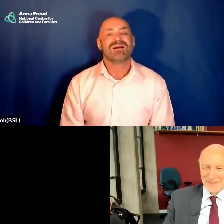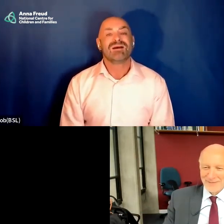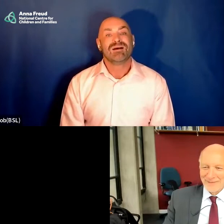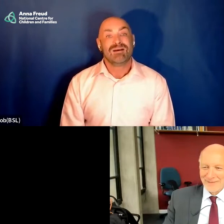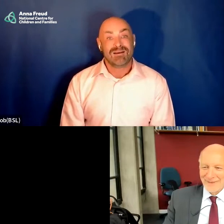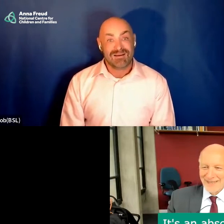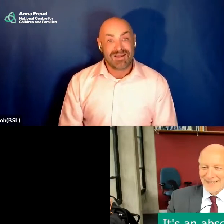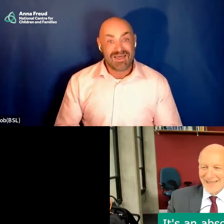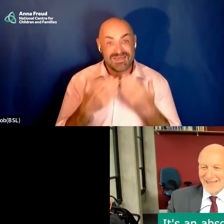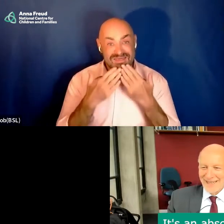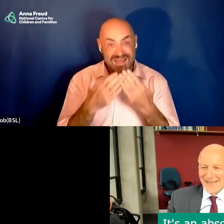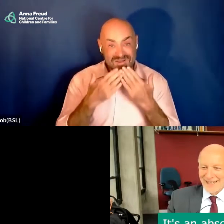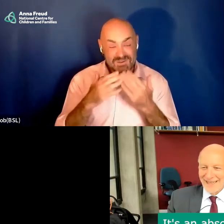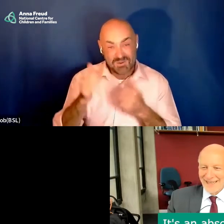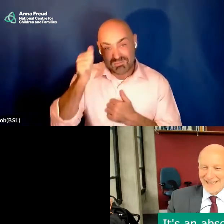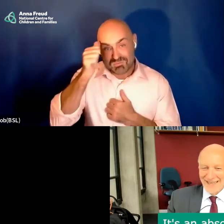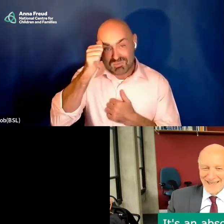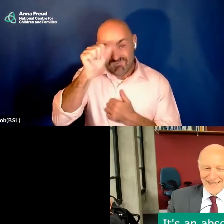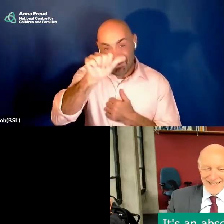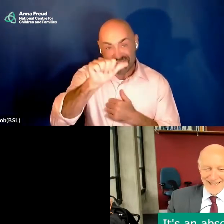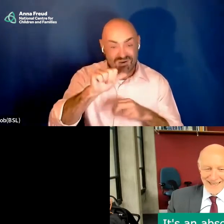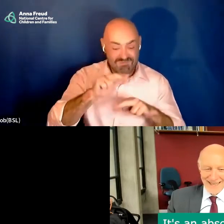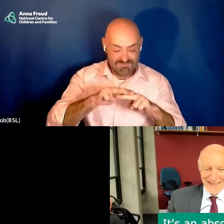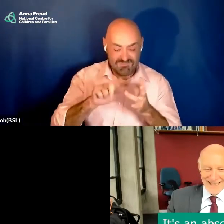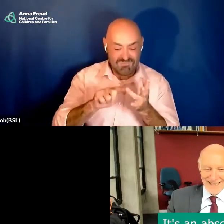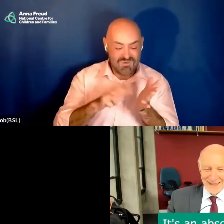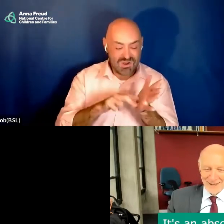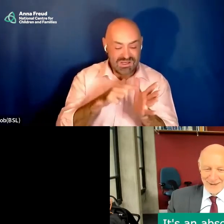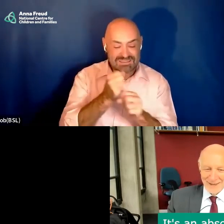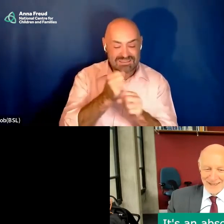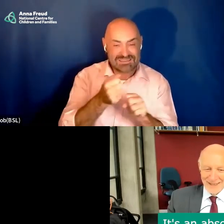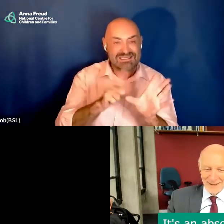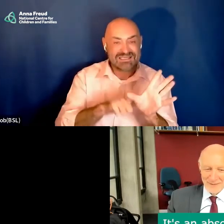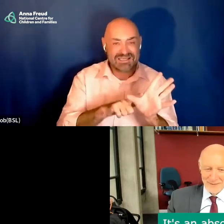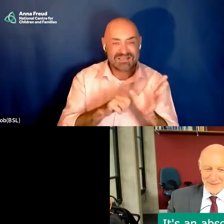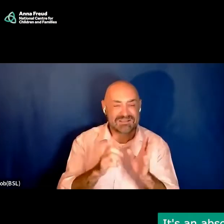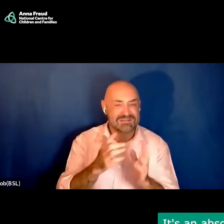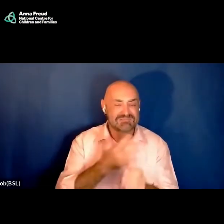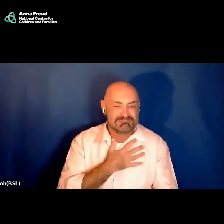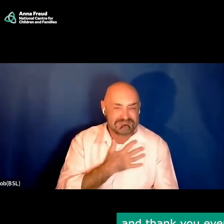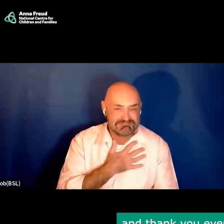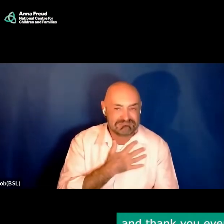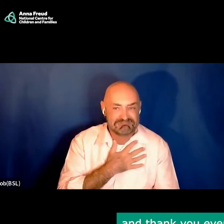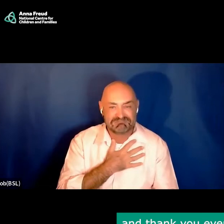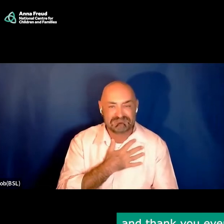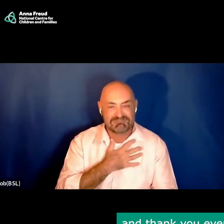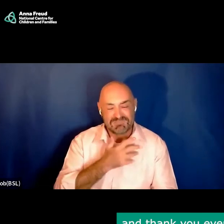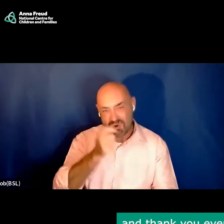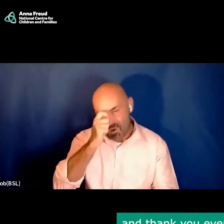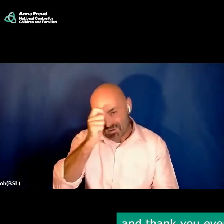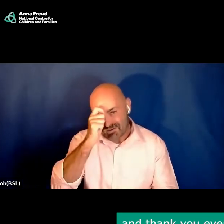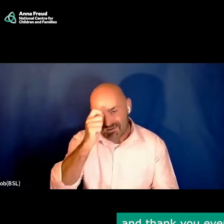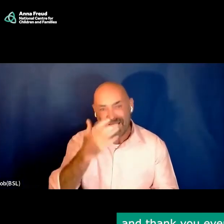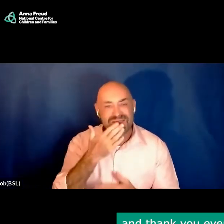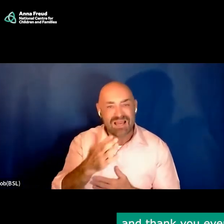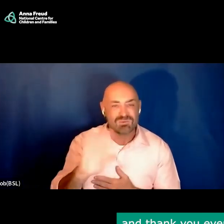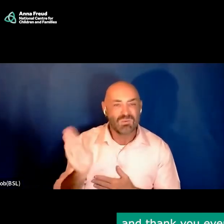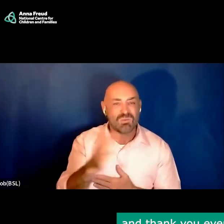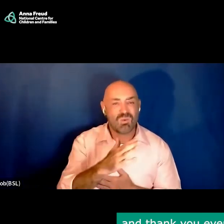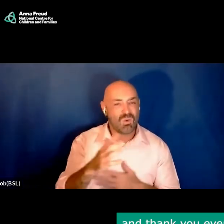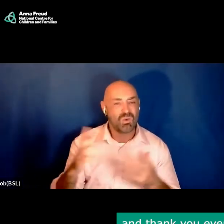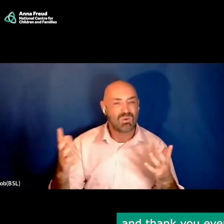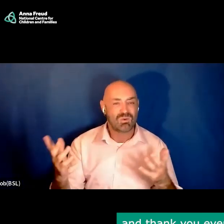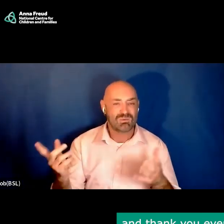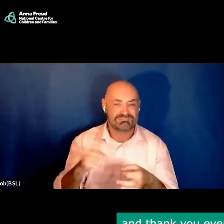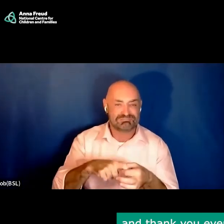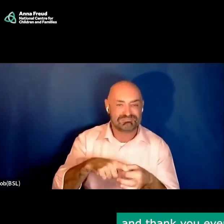much, Professor Fonagy. It's an absolute delight and honor to be here this evening. And thank you everyone who's joining both in